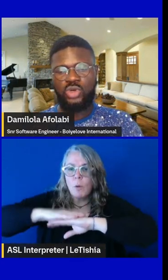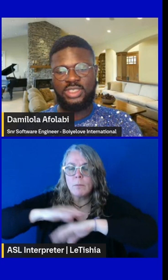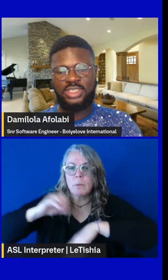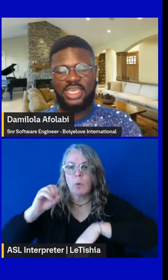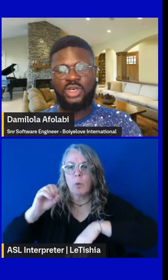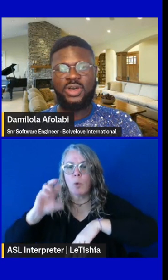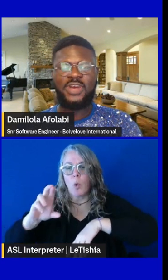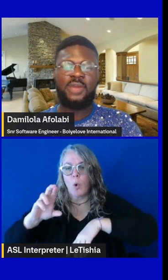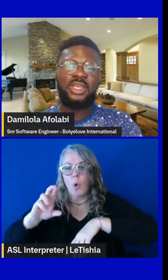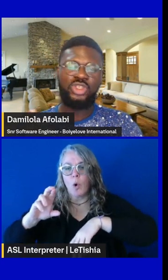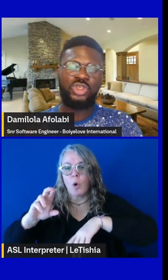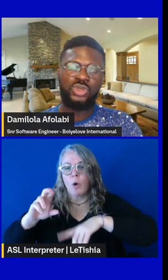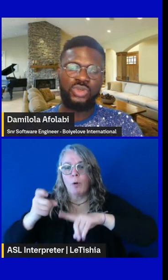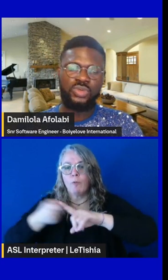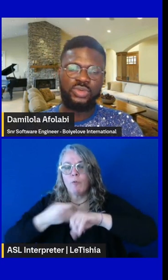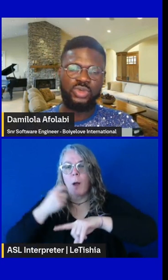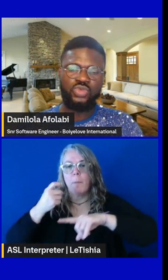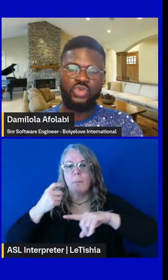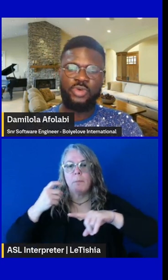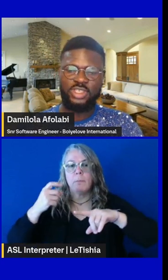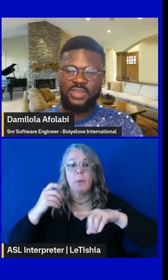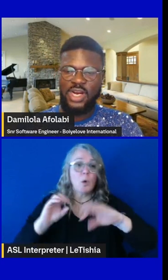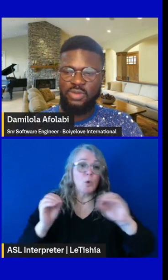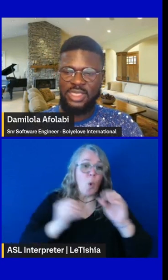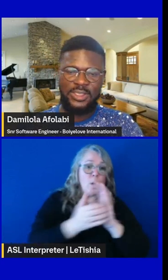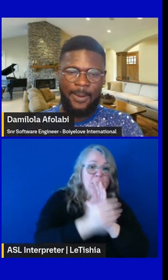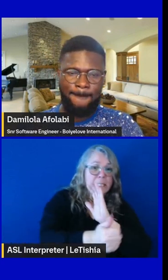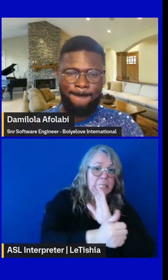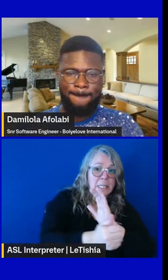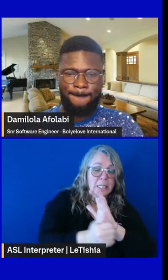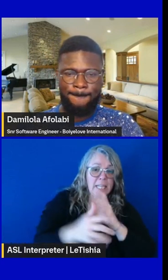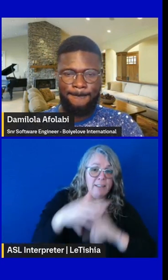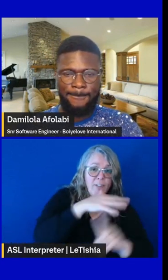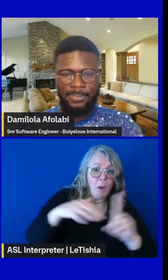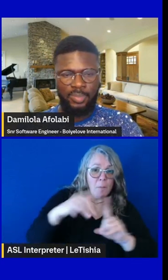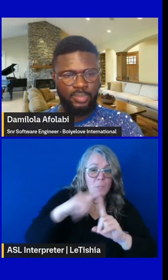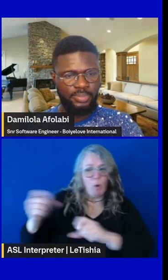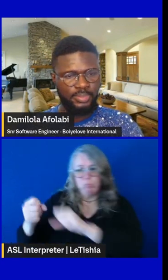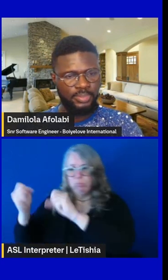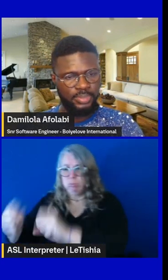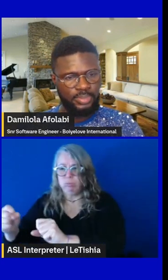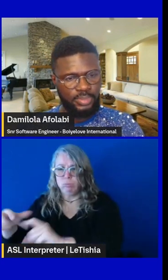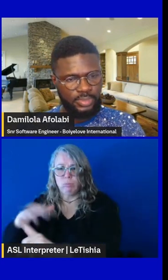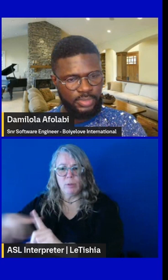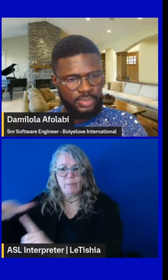from low-scale environment to robust environment.